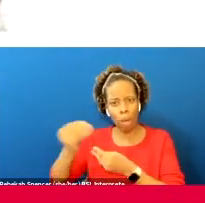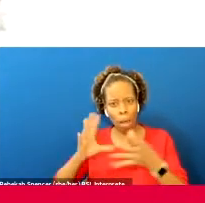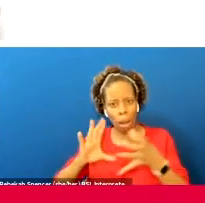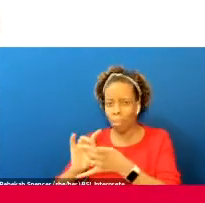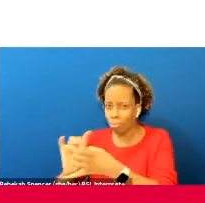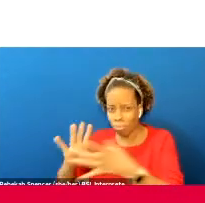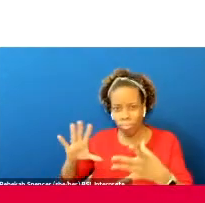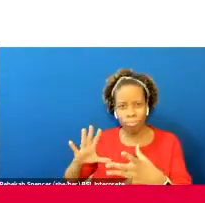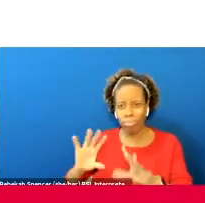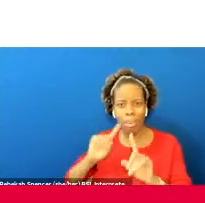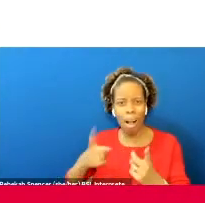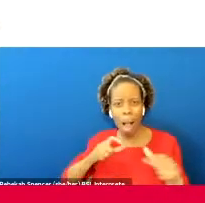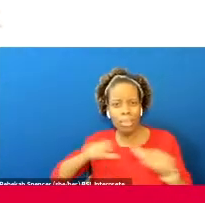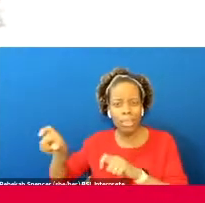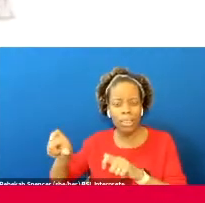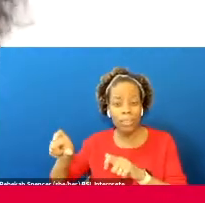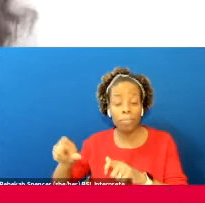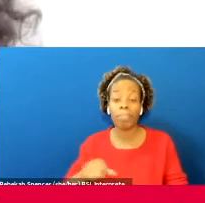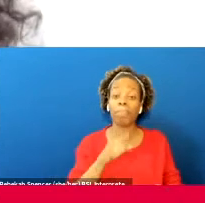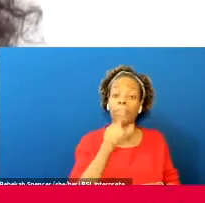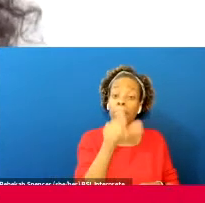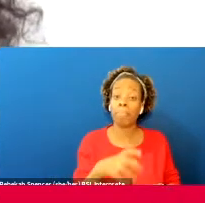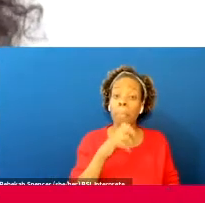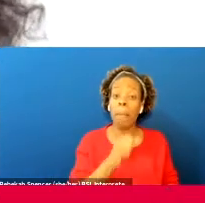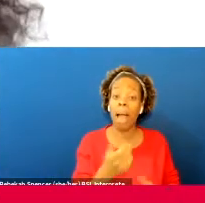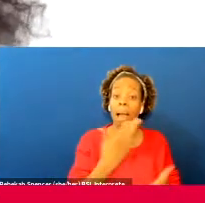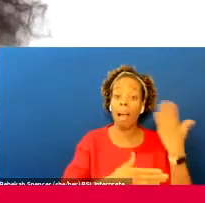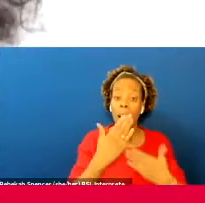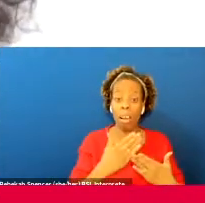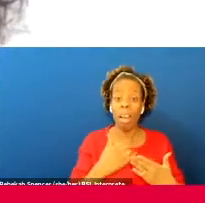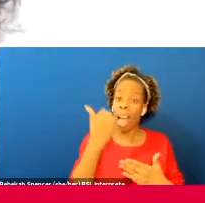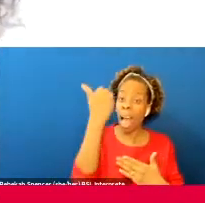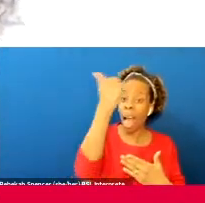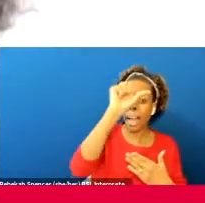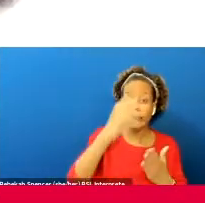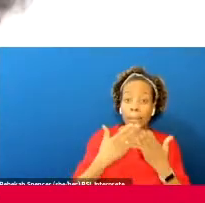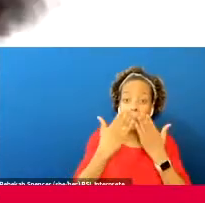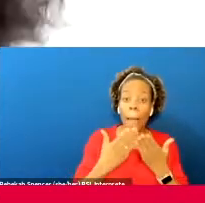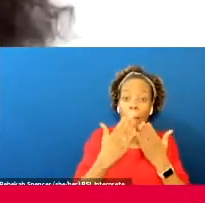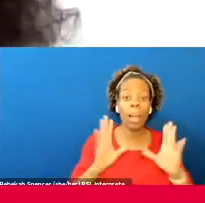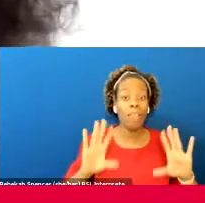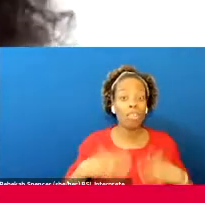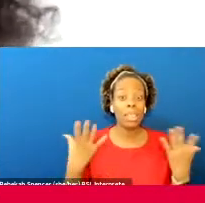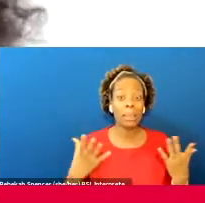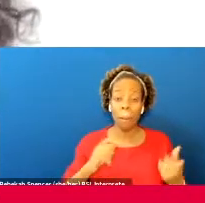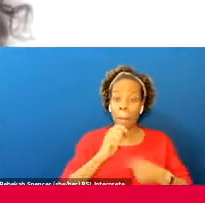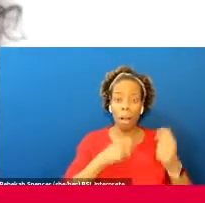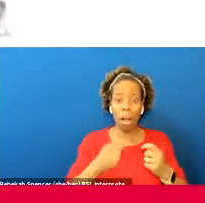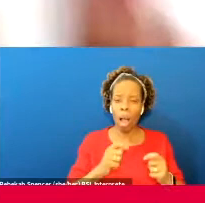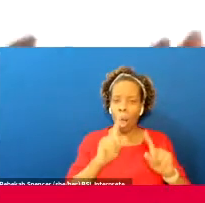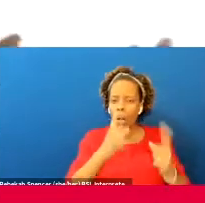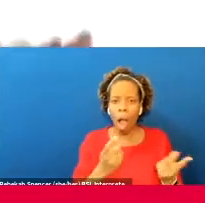that because of academic freedom, we can't really tell people what they can and can't study just because there's a small percentage